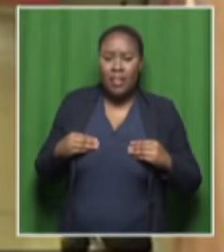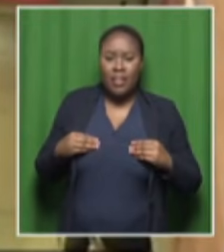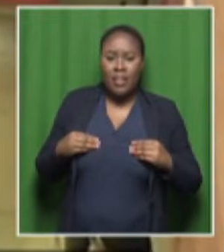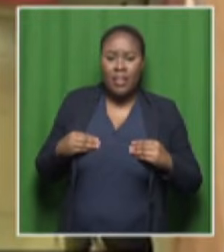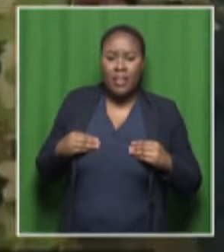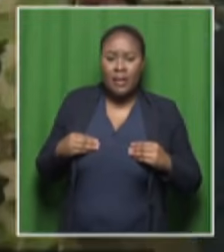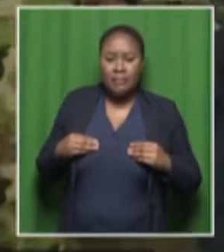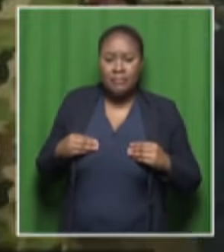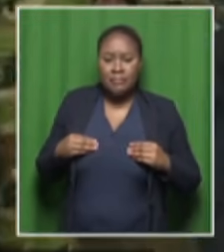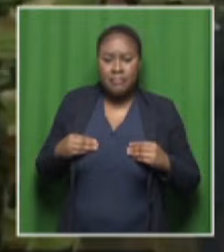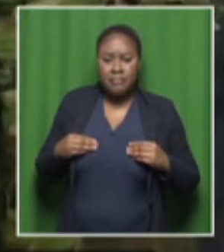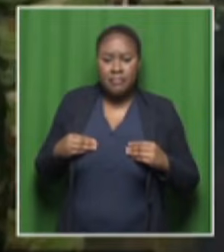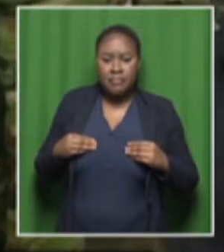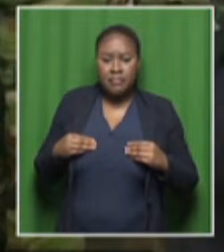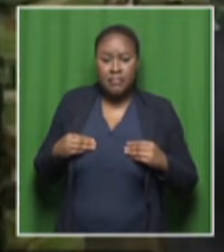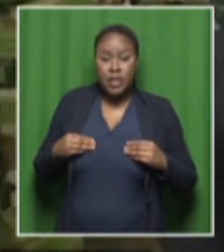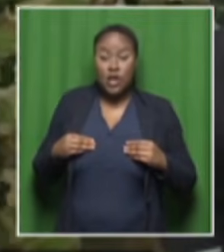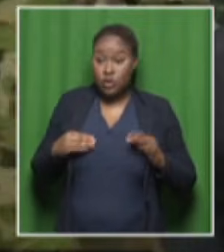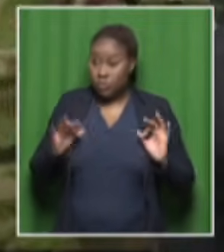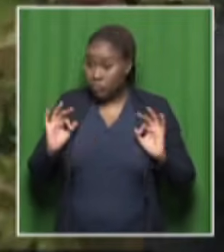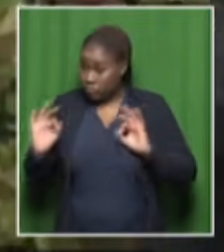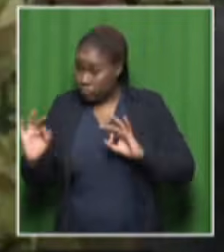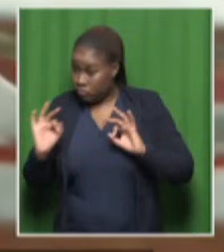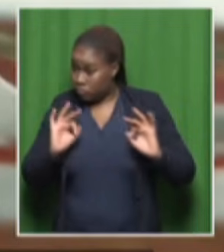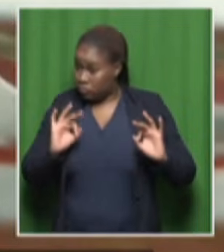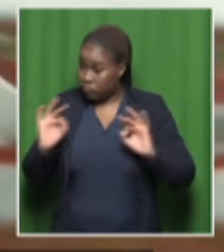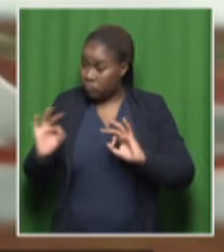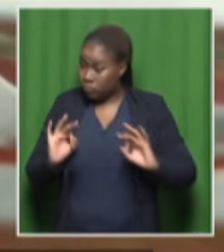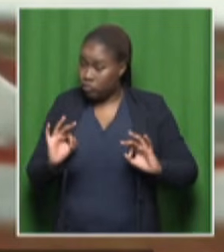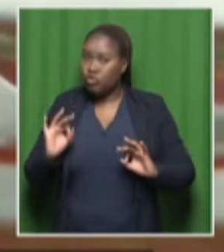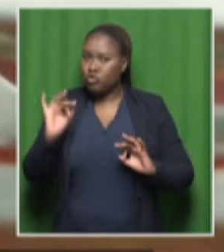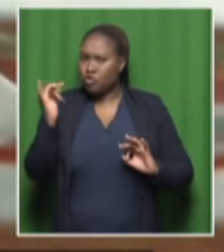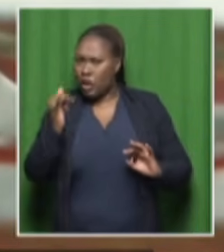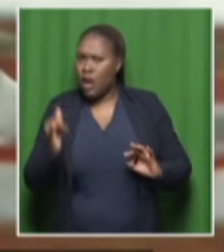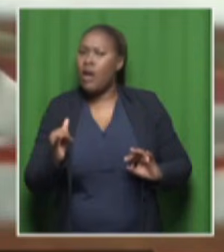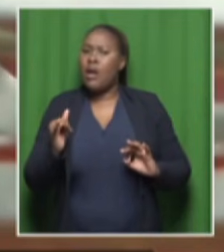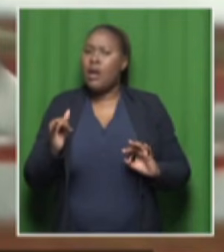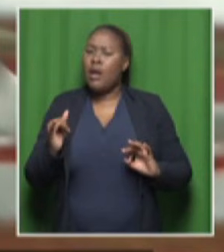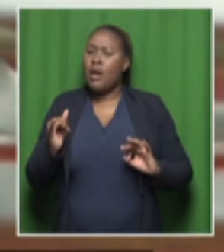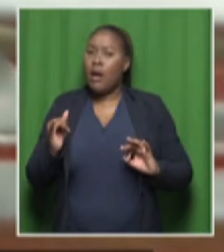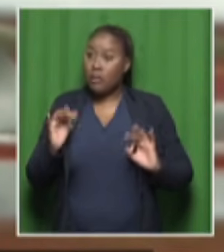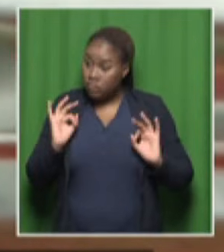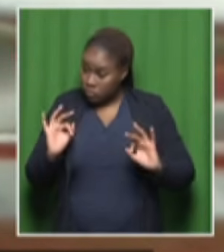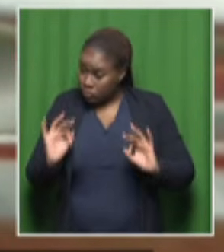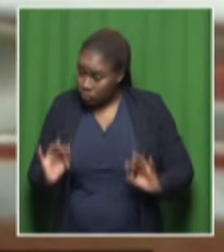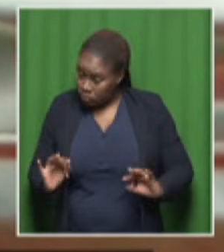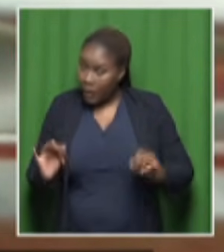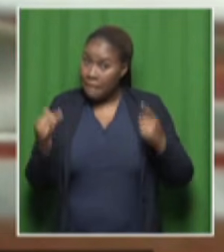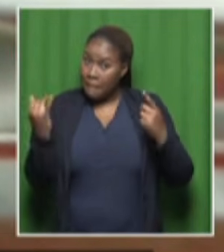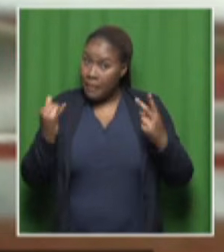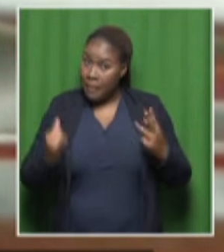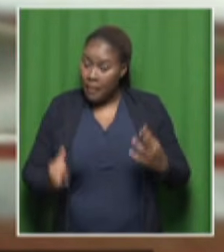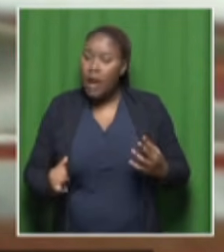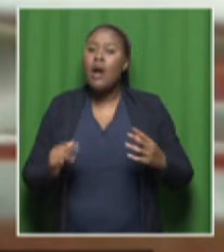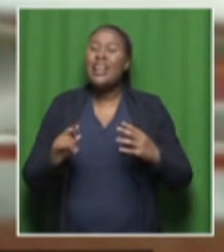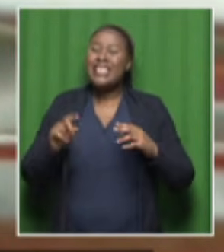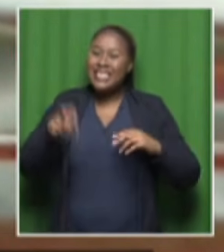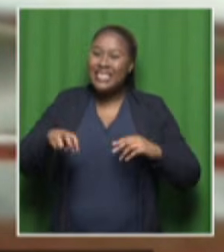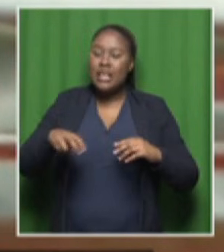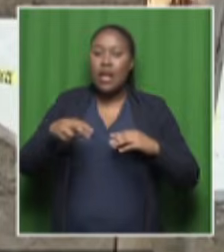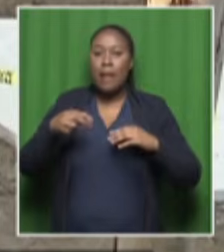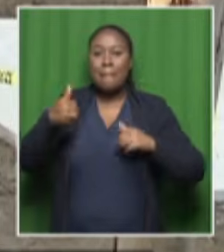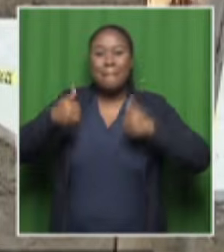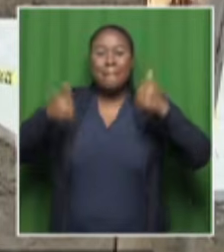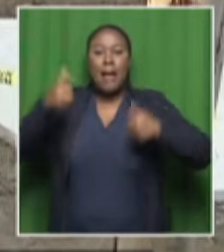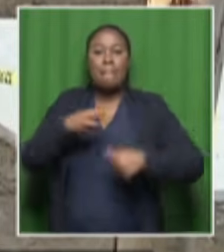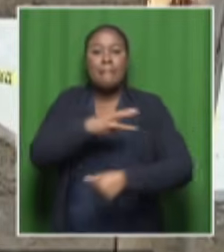when there isn't checks and balances, or the checks and balances, Sakina, is actually in place. But we need proper management to actually make sure